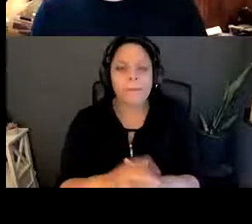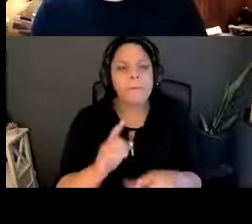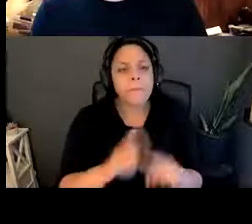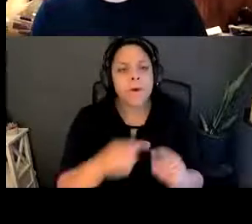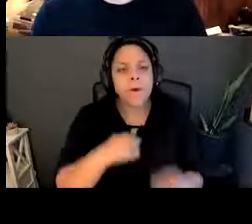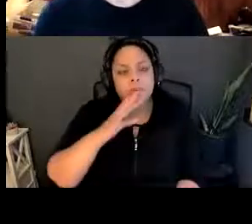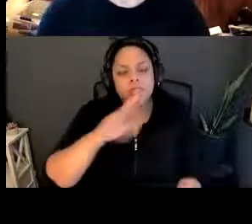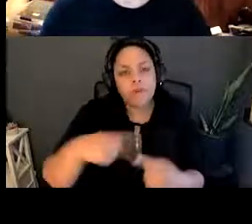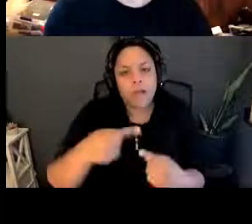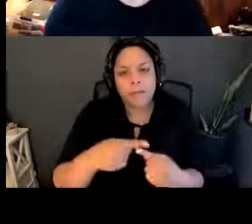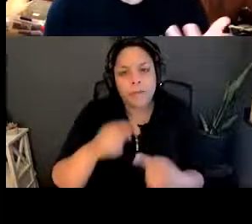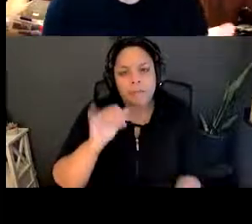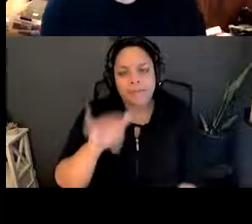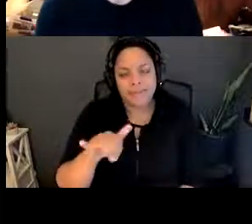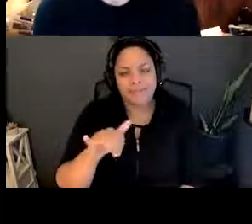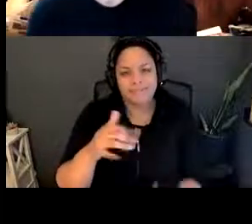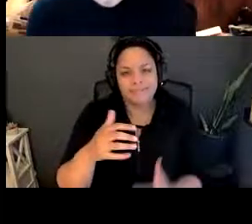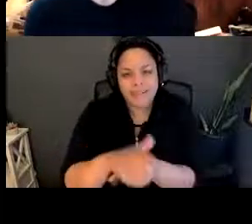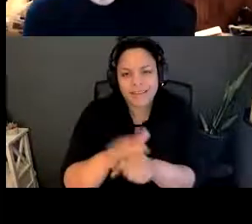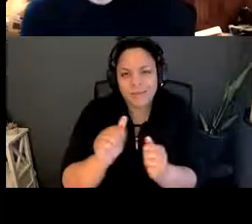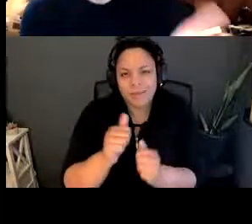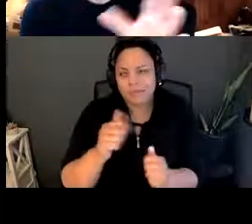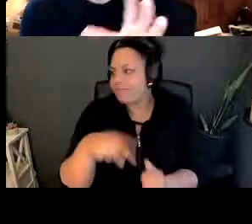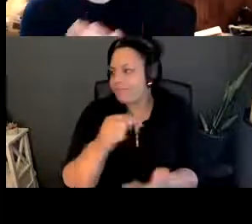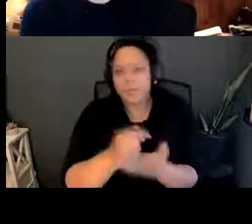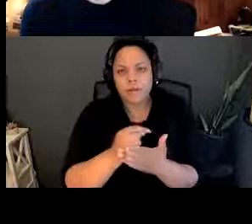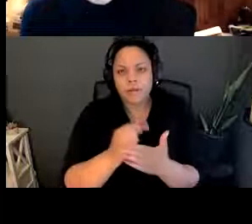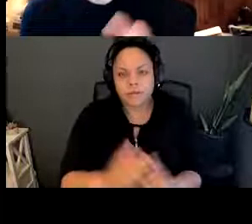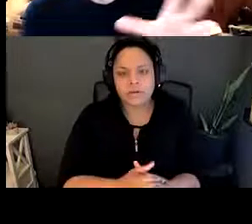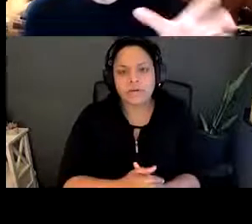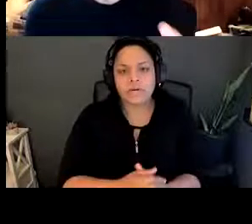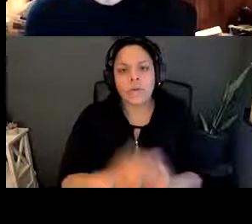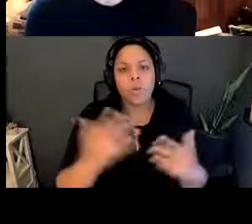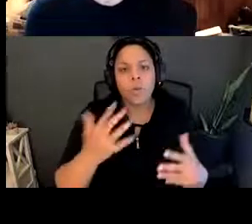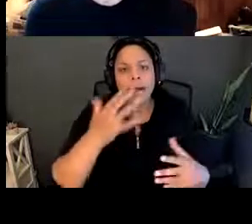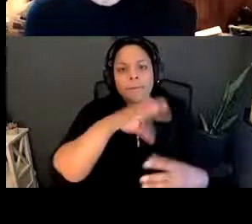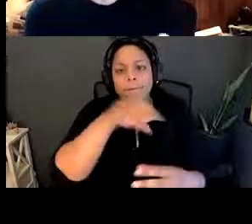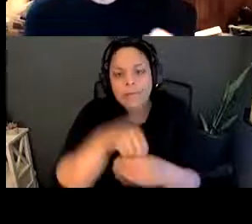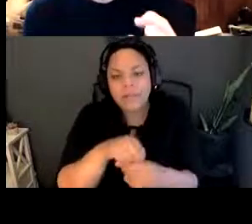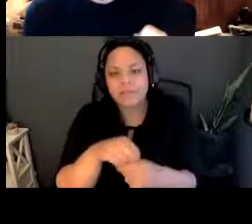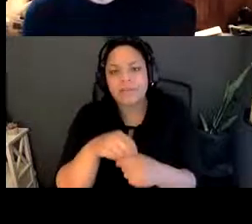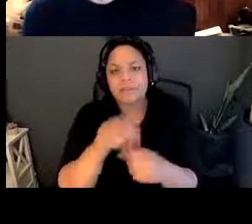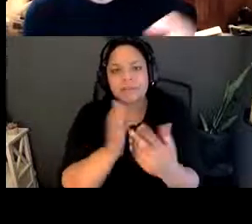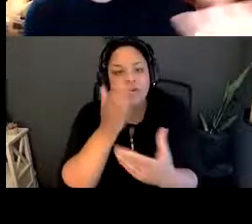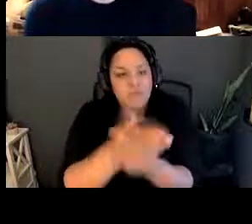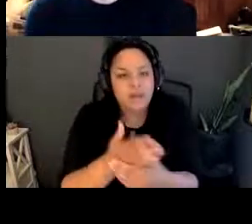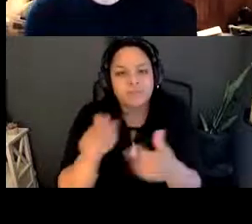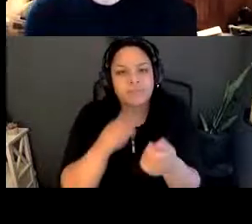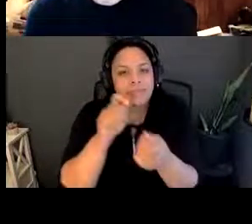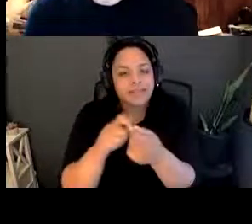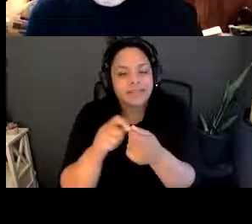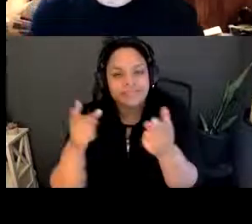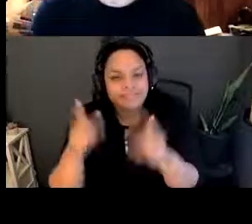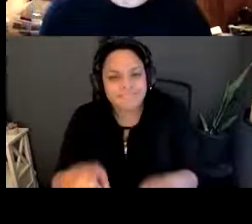this enough as therapists in terms of what is it in a particular modality, in a particular intervention, how does it exert